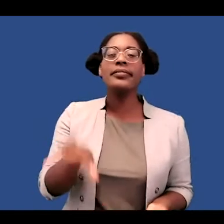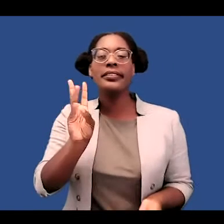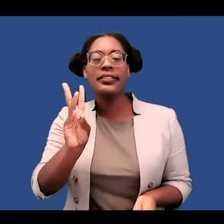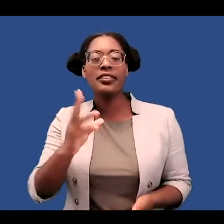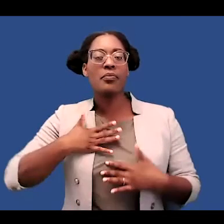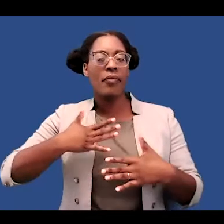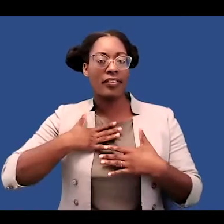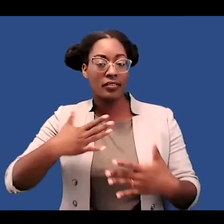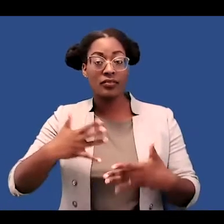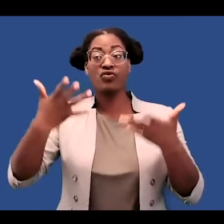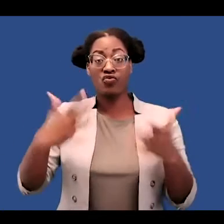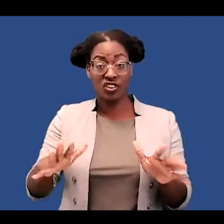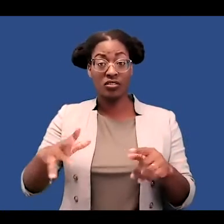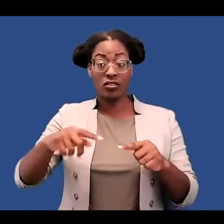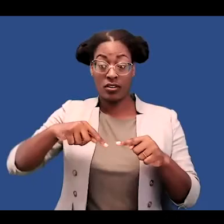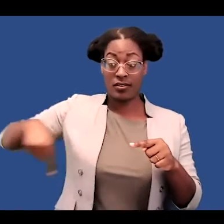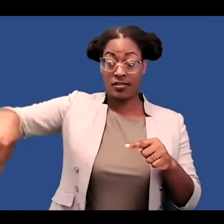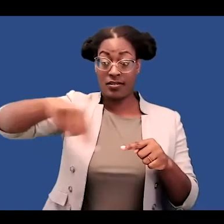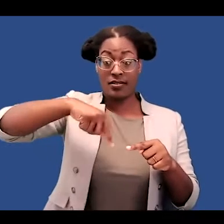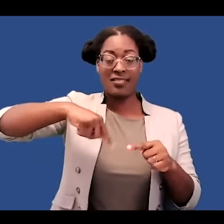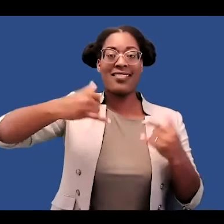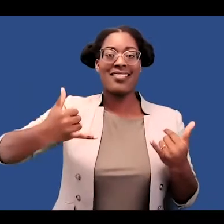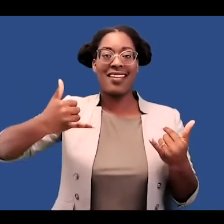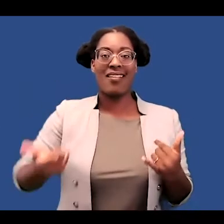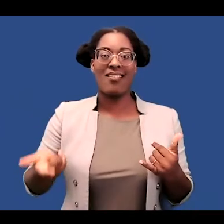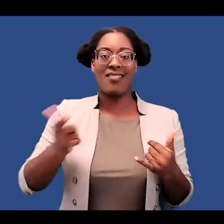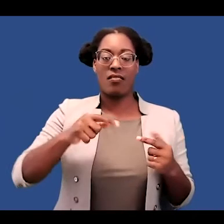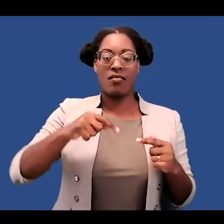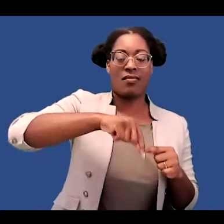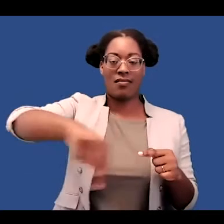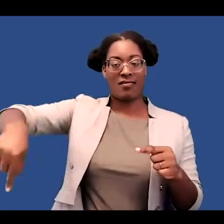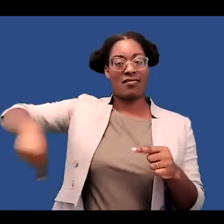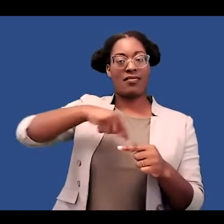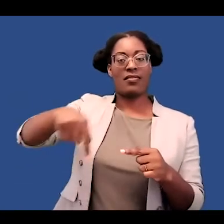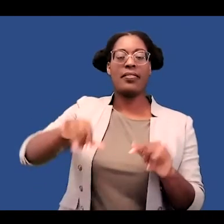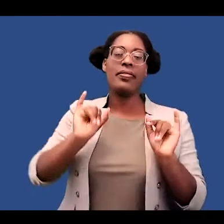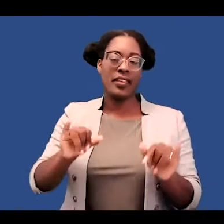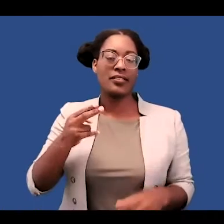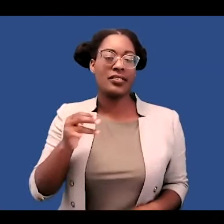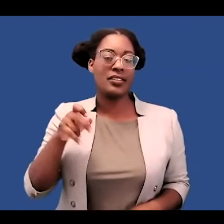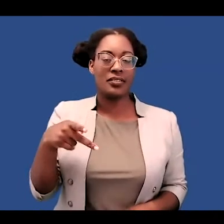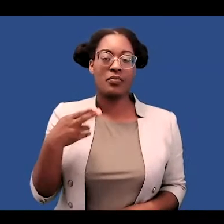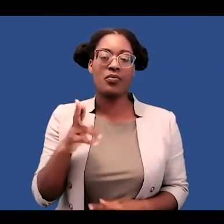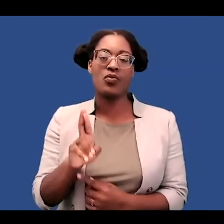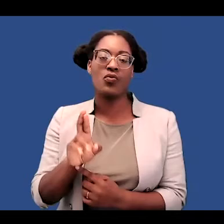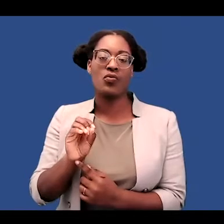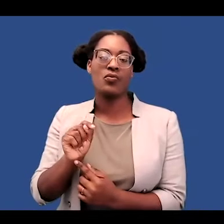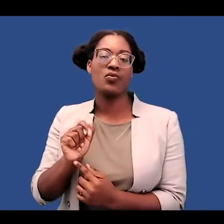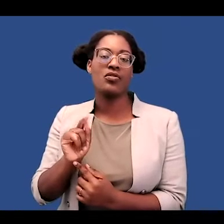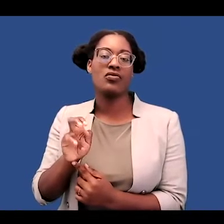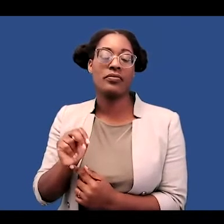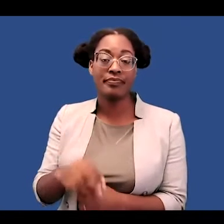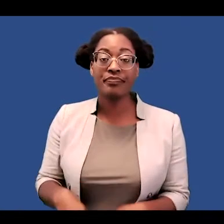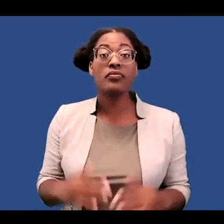switch directions for 5 to 6 more breaths in the opposite direction. This is your hip rotation. The next warm-up exercise is